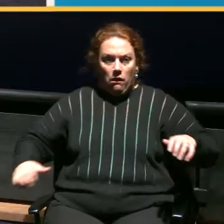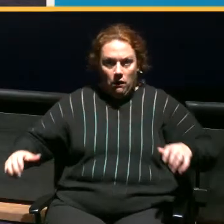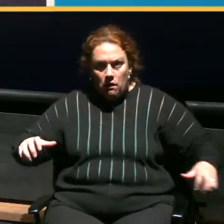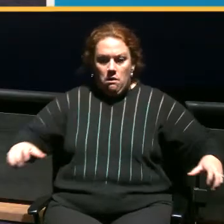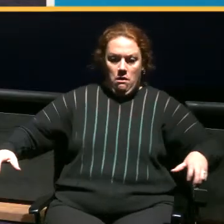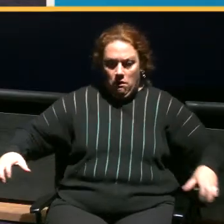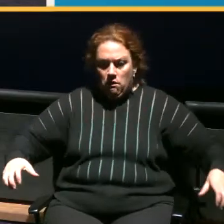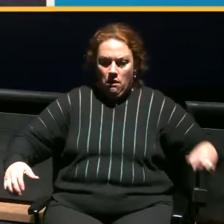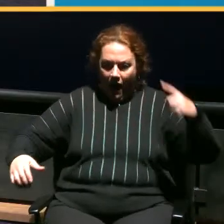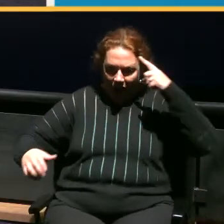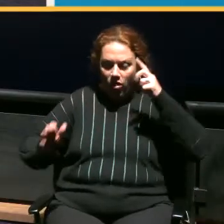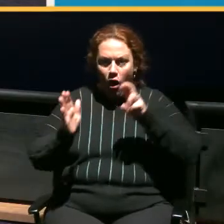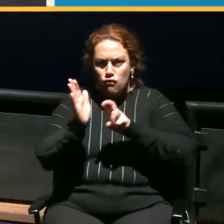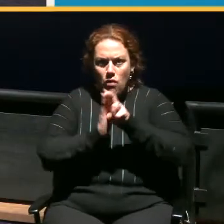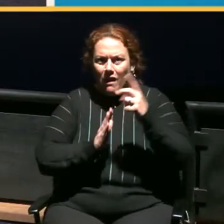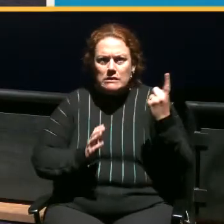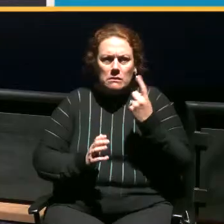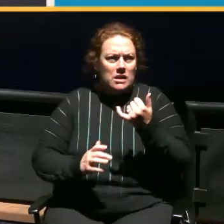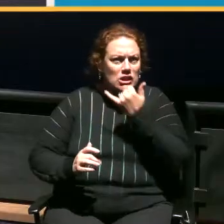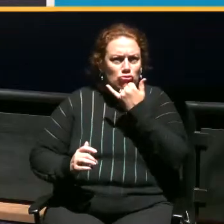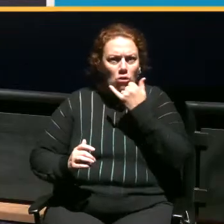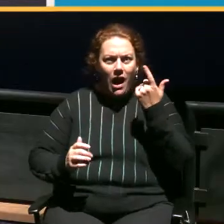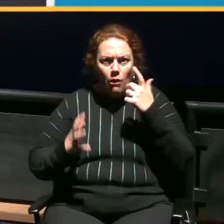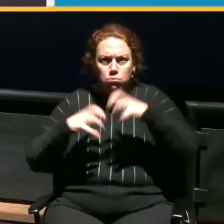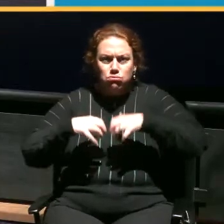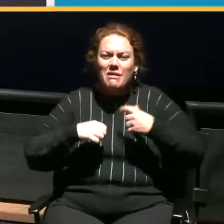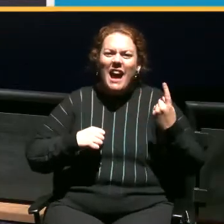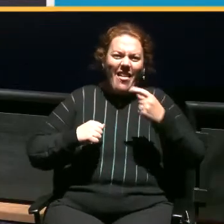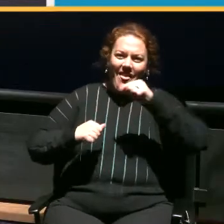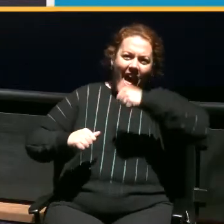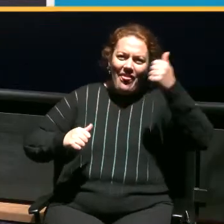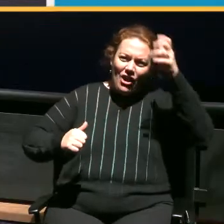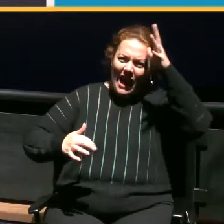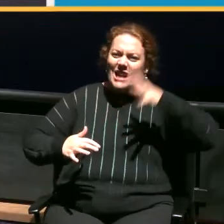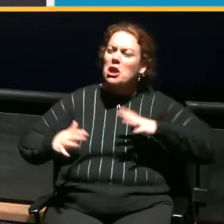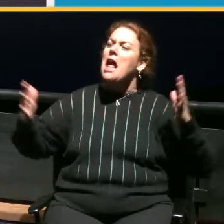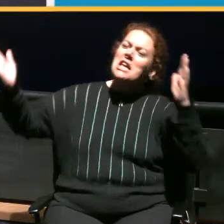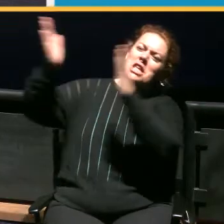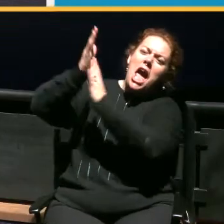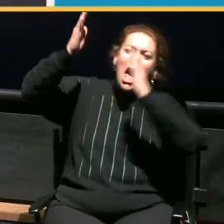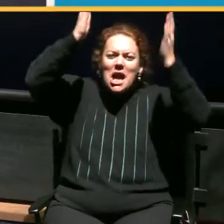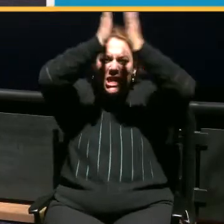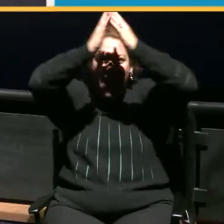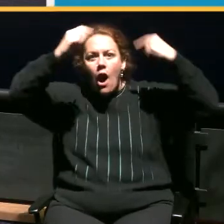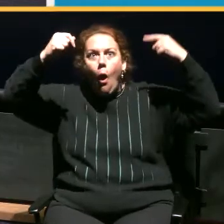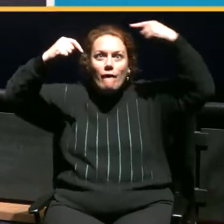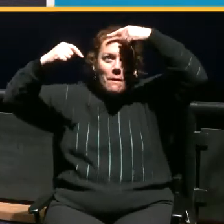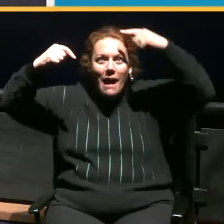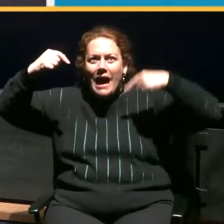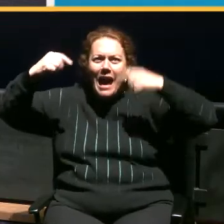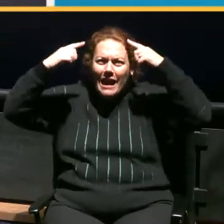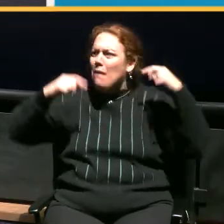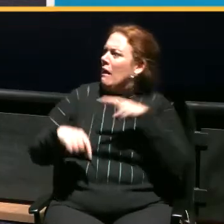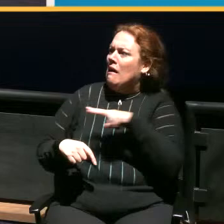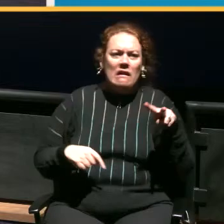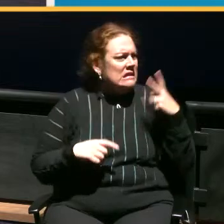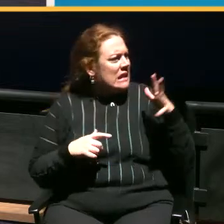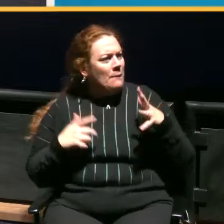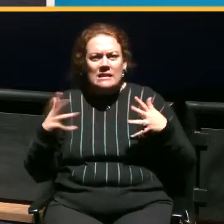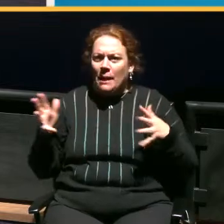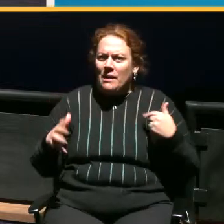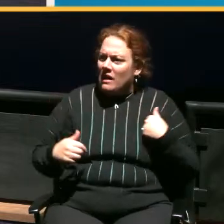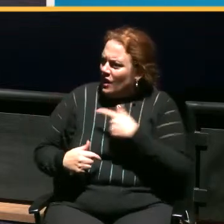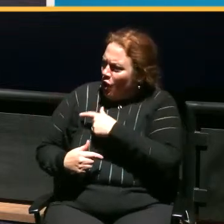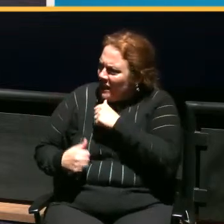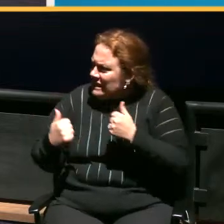thought there was something wrong, you know. And these guys are high-fiving each other over my head, and I'm like, cut it out, you know. What's the matter with you guys? This seems serious. And they're like, you weren't scared,